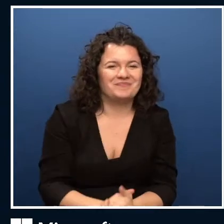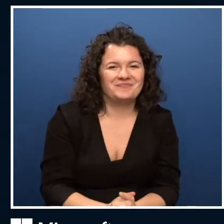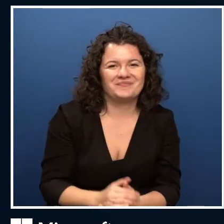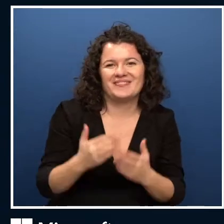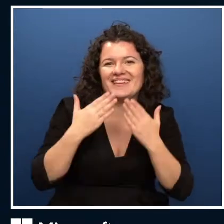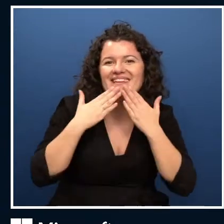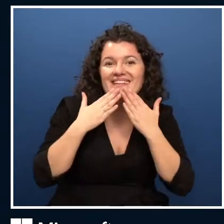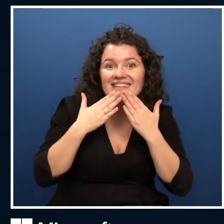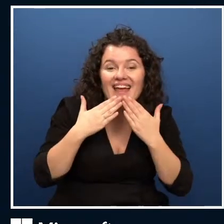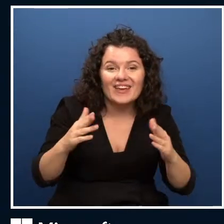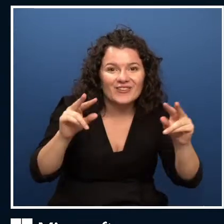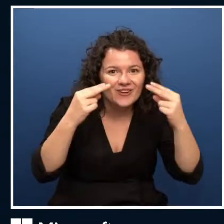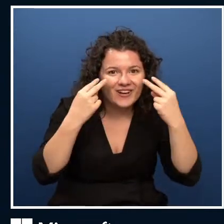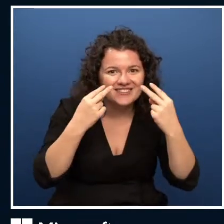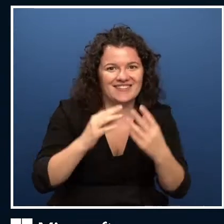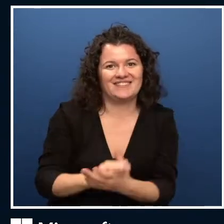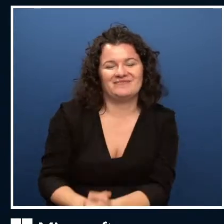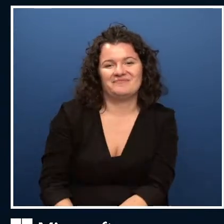guys.